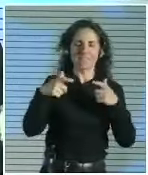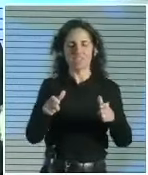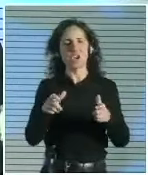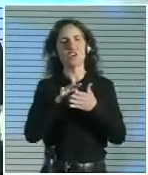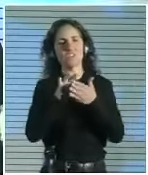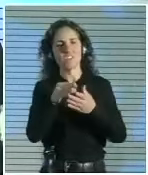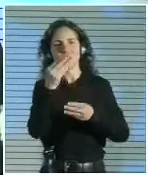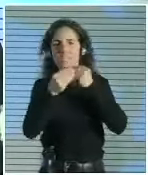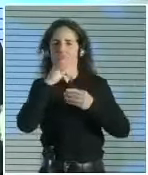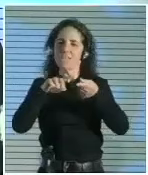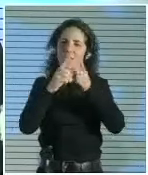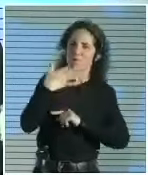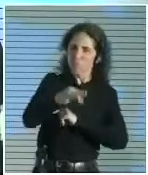damaging.